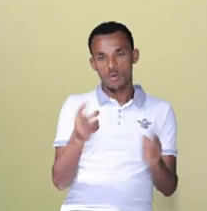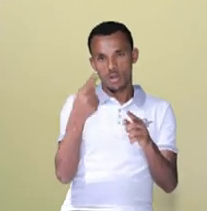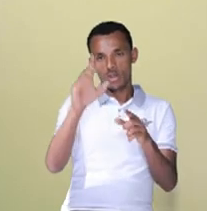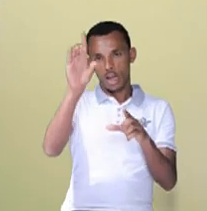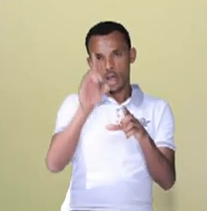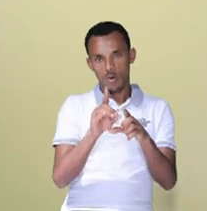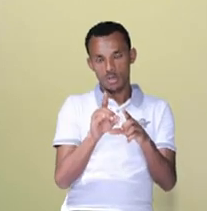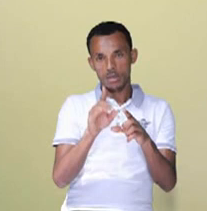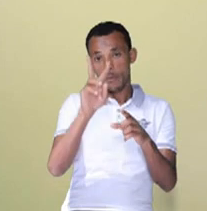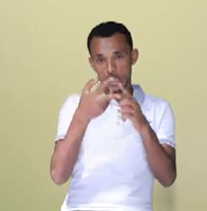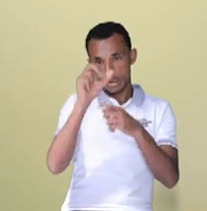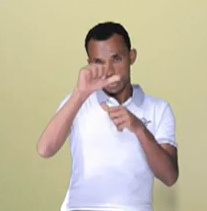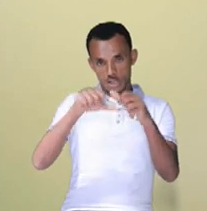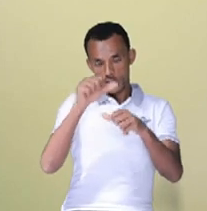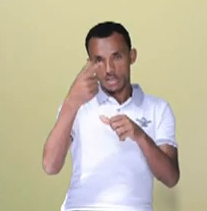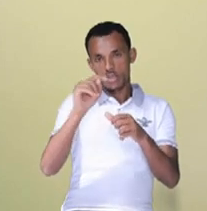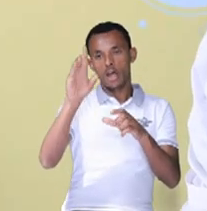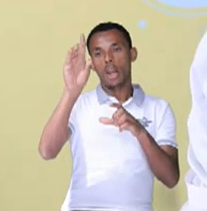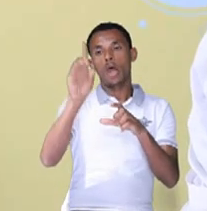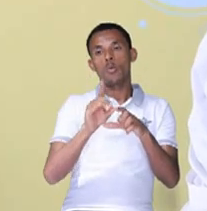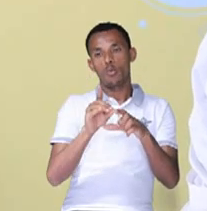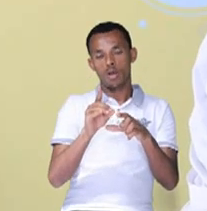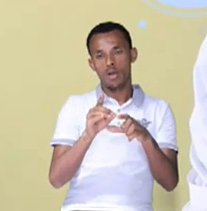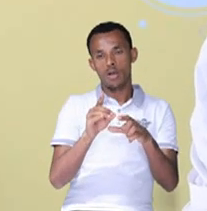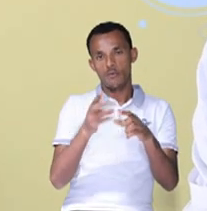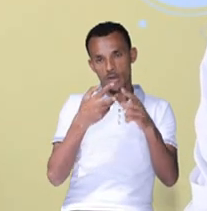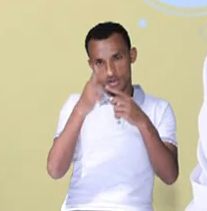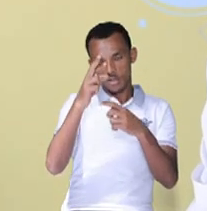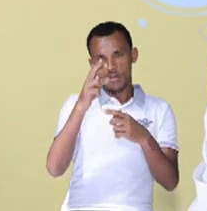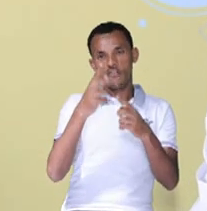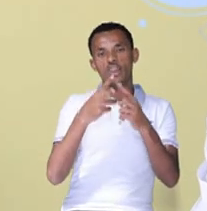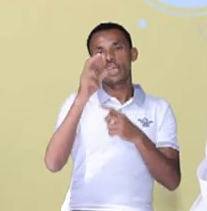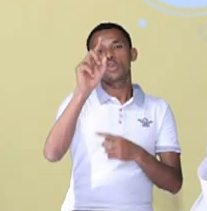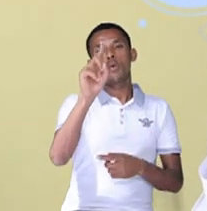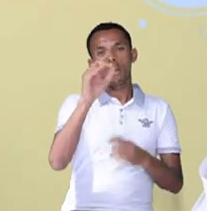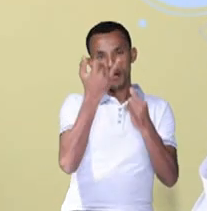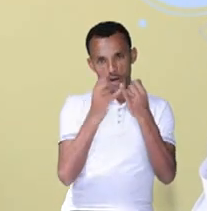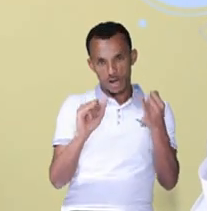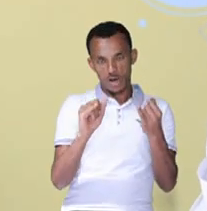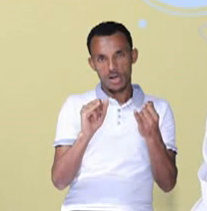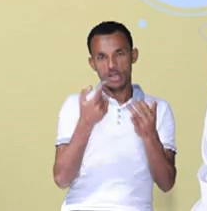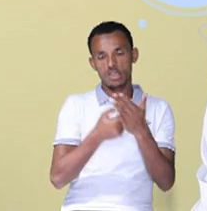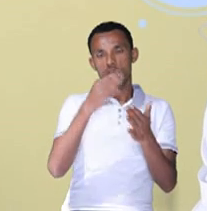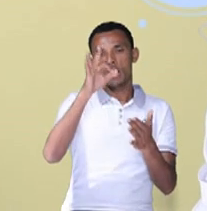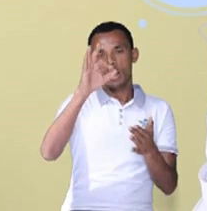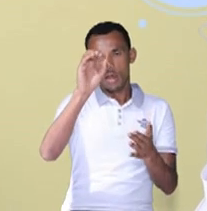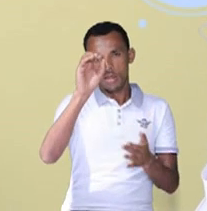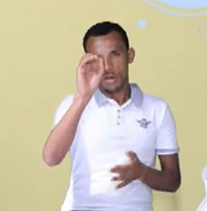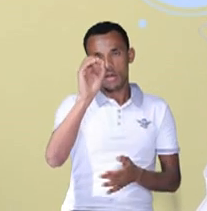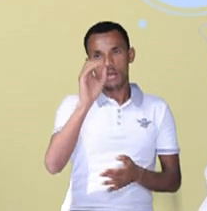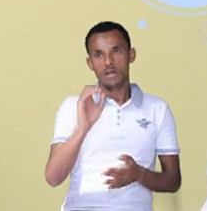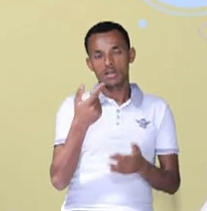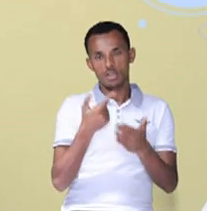the diagonals bisect each other, the diagonal bisects at the vertex one, divided into, this is 90 degree.